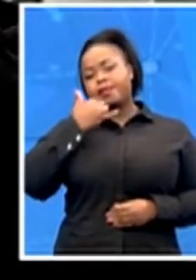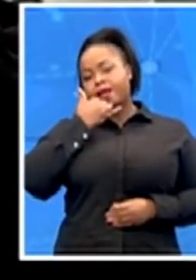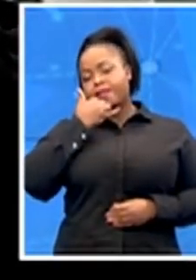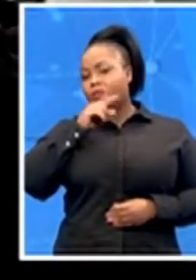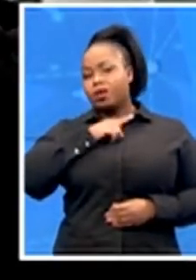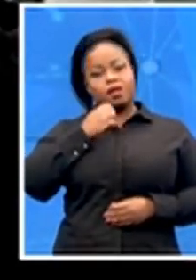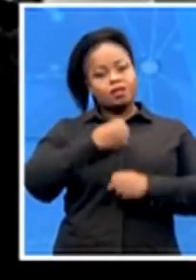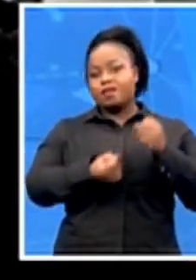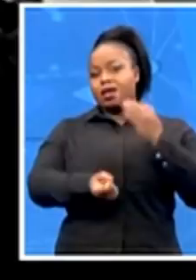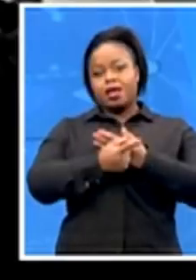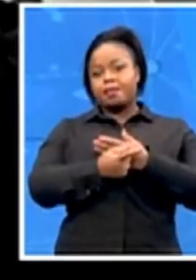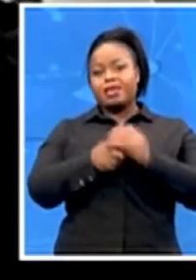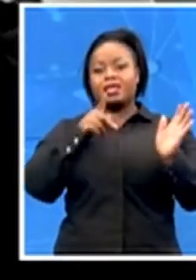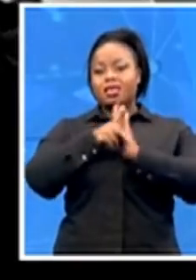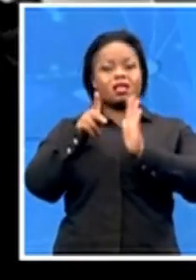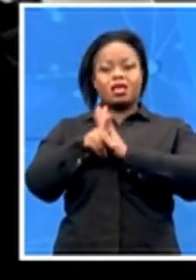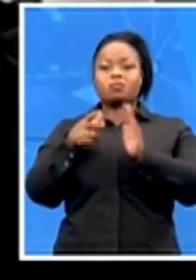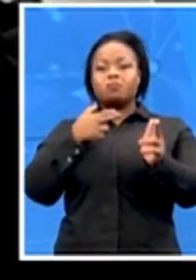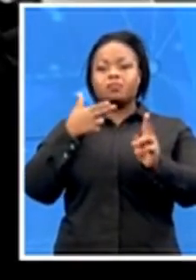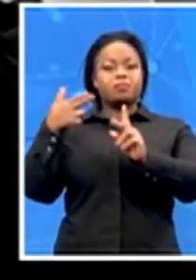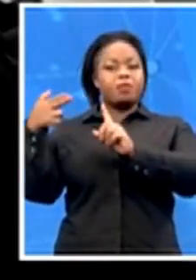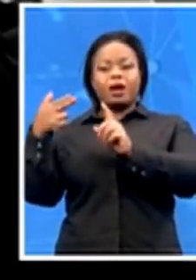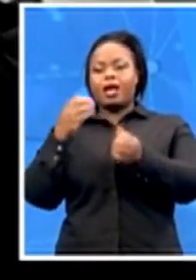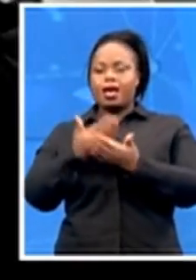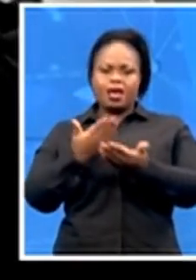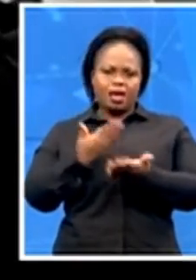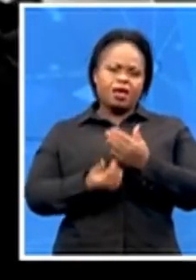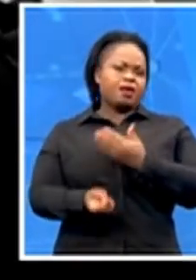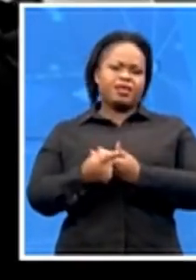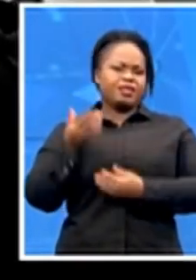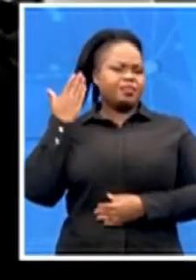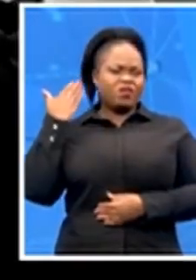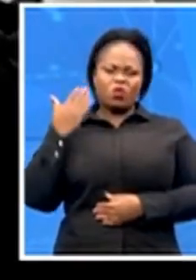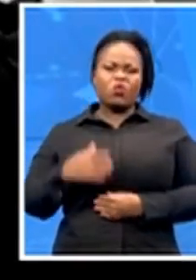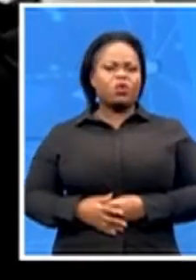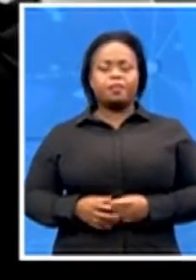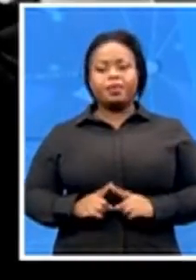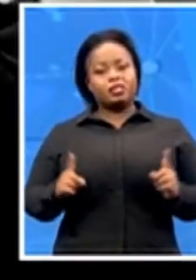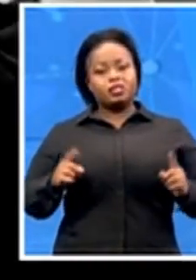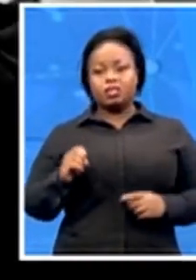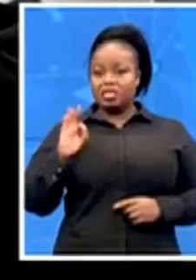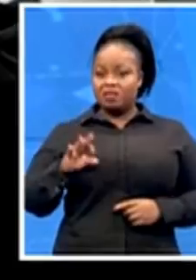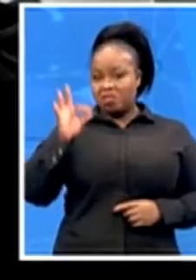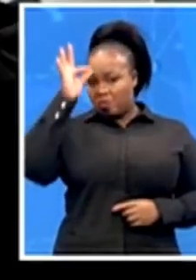because it was a possibility that if they had acted in a manner that was confrontational,